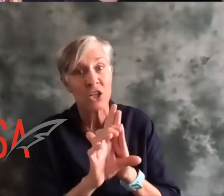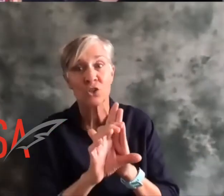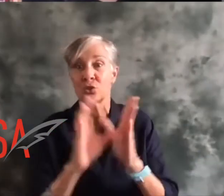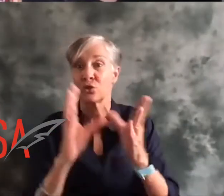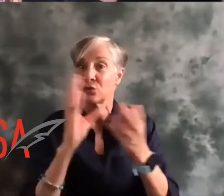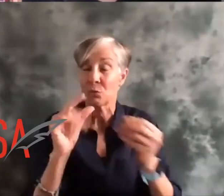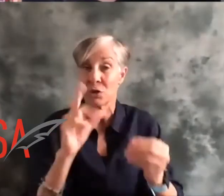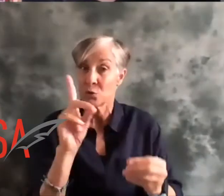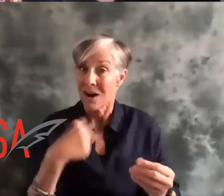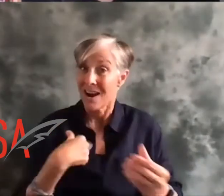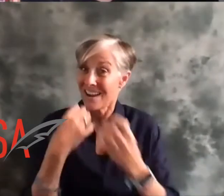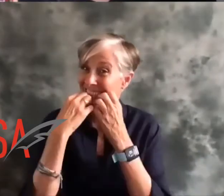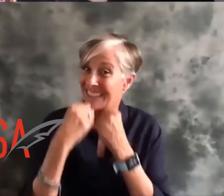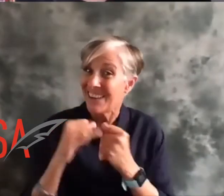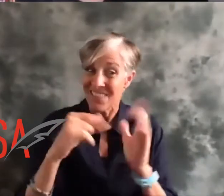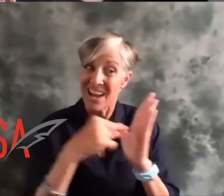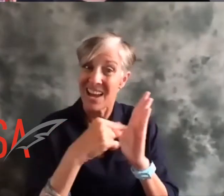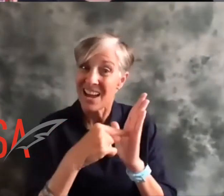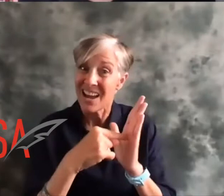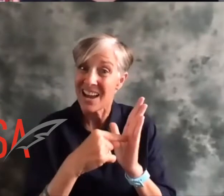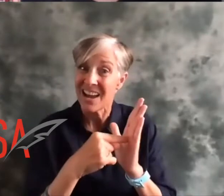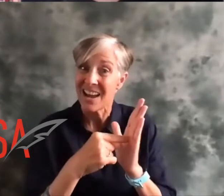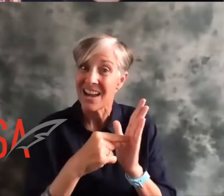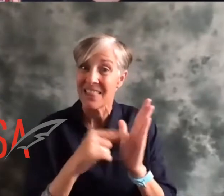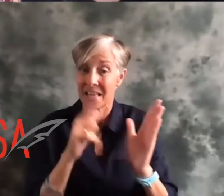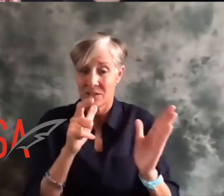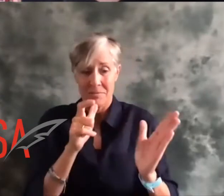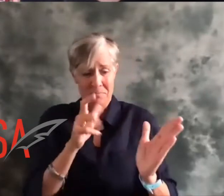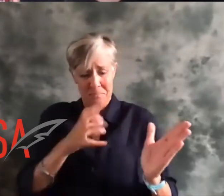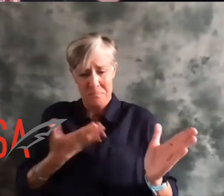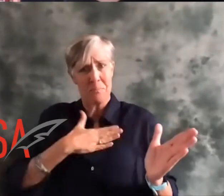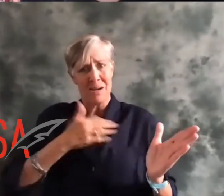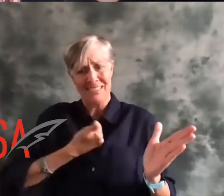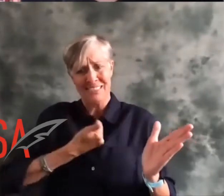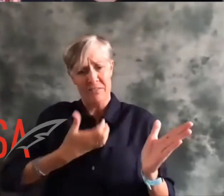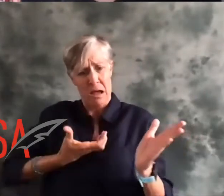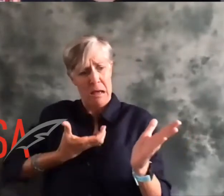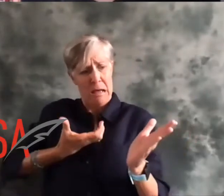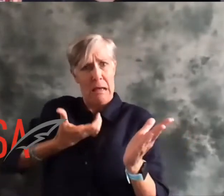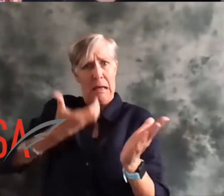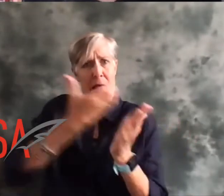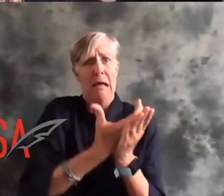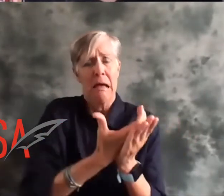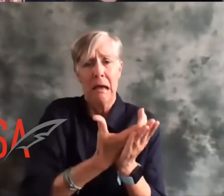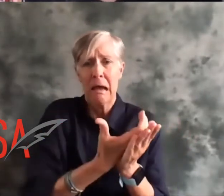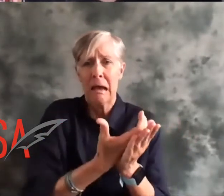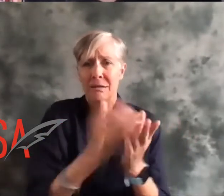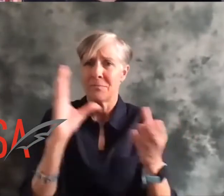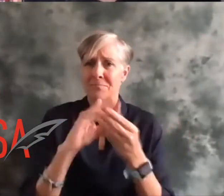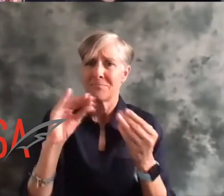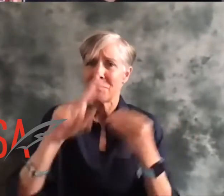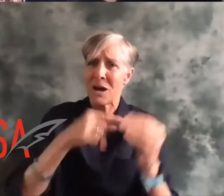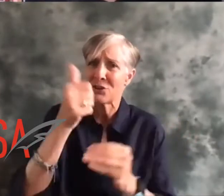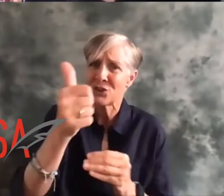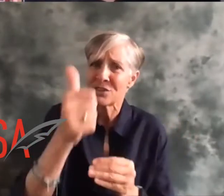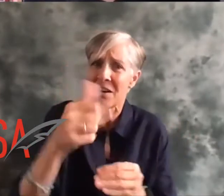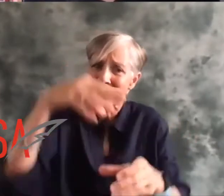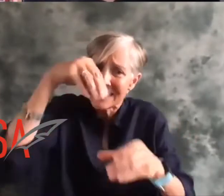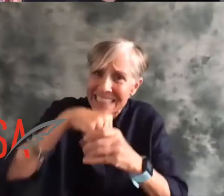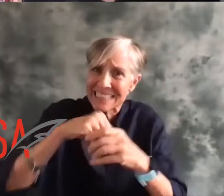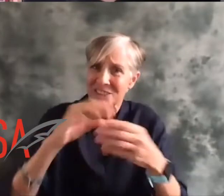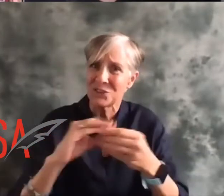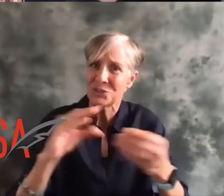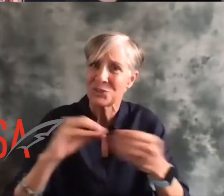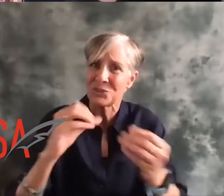the story? Because it's of who you are, right? You're telling a little bit about yourself in your scripts.